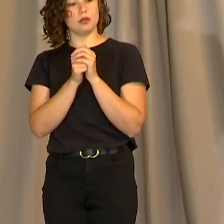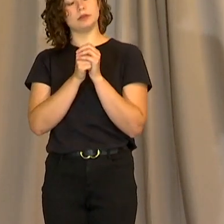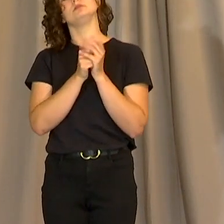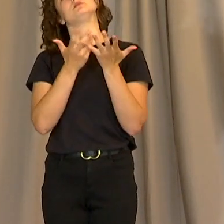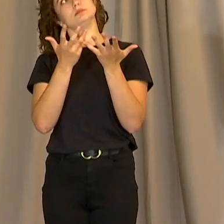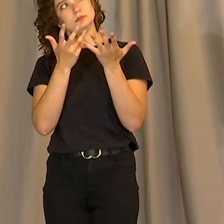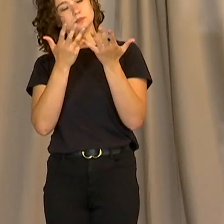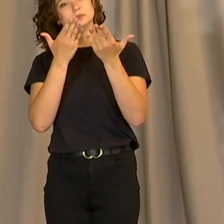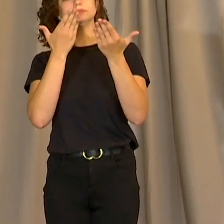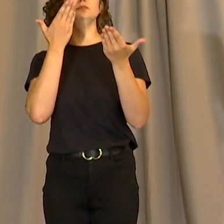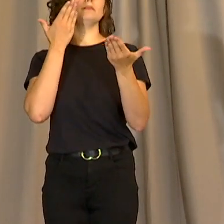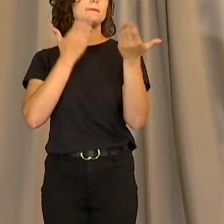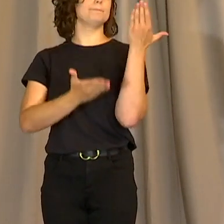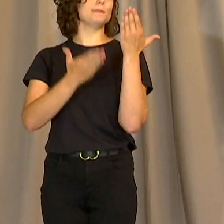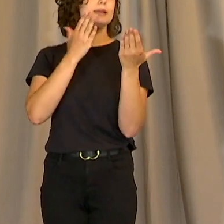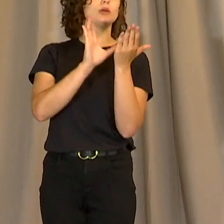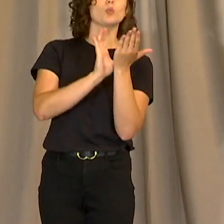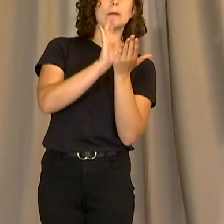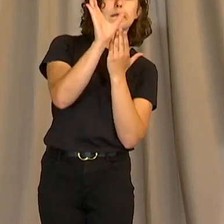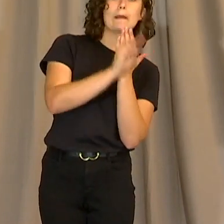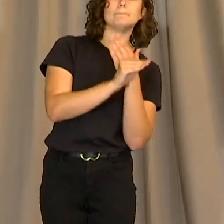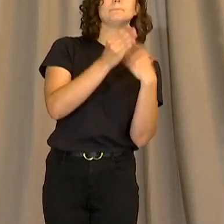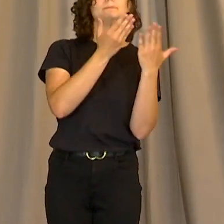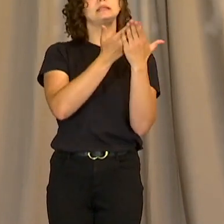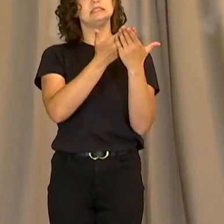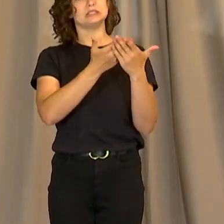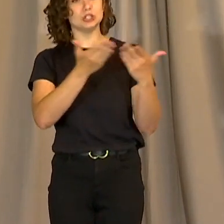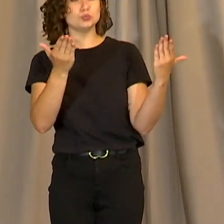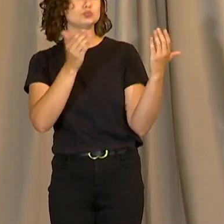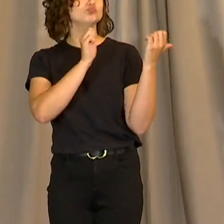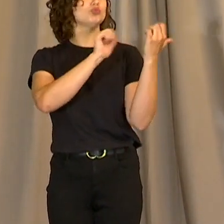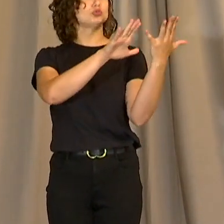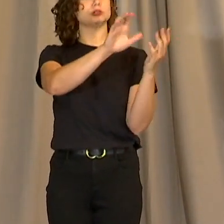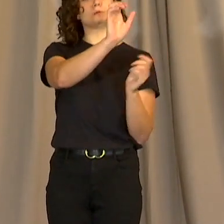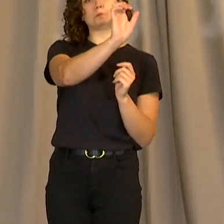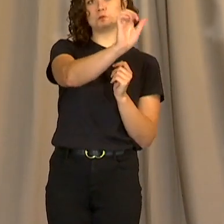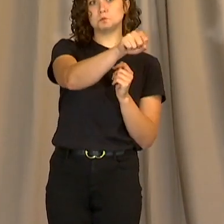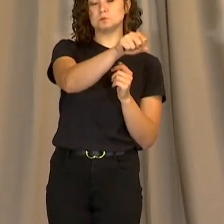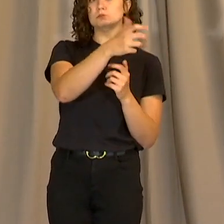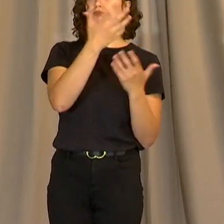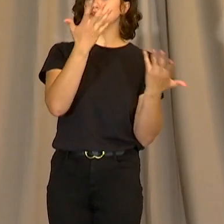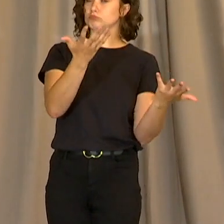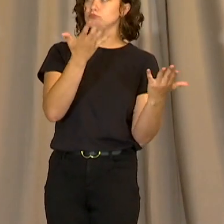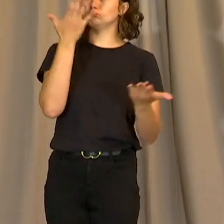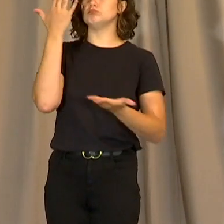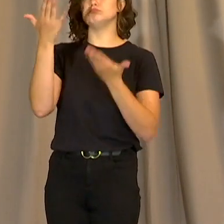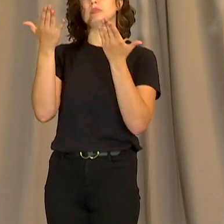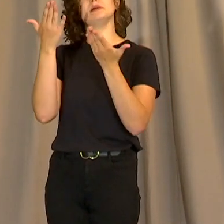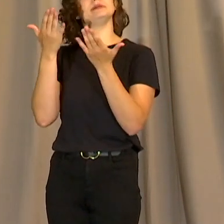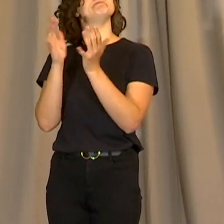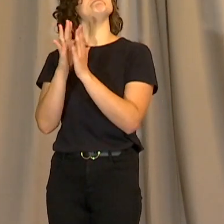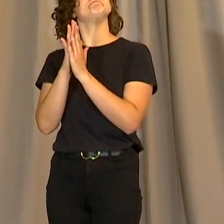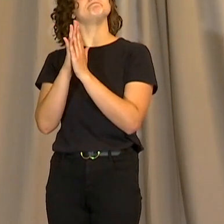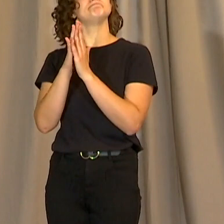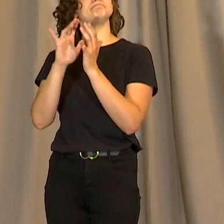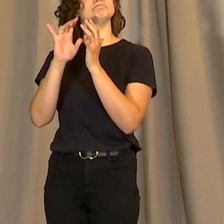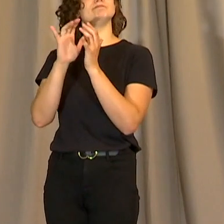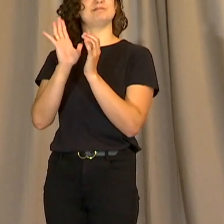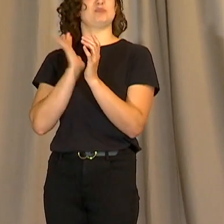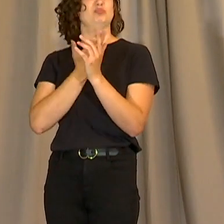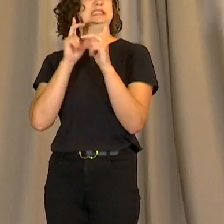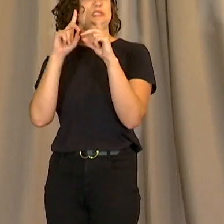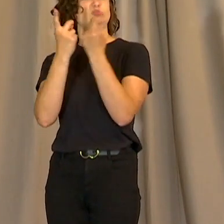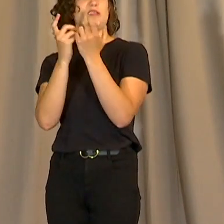through curriculum and materials and approaches, but it may also be how do we increase representation in our